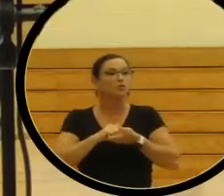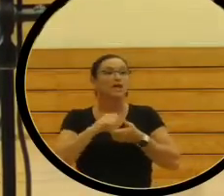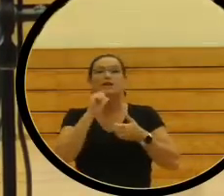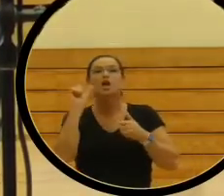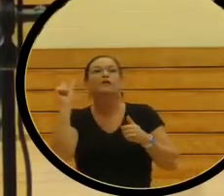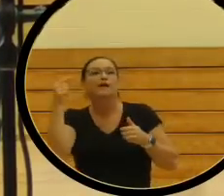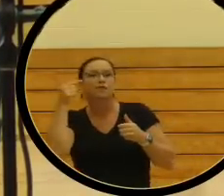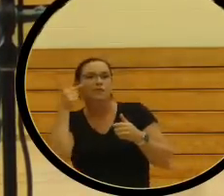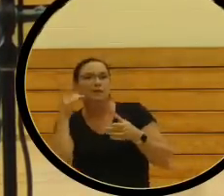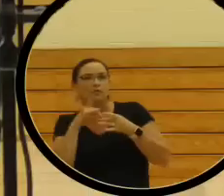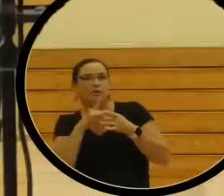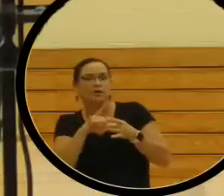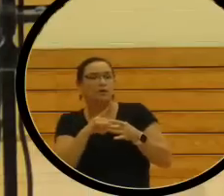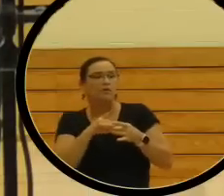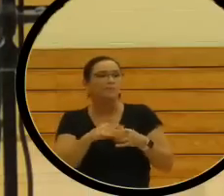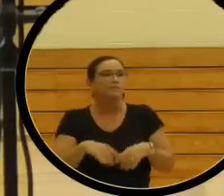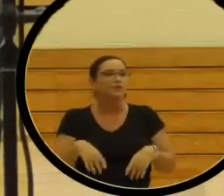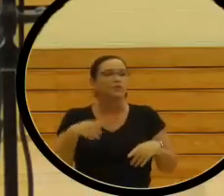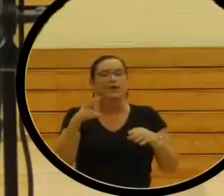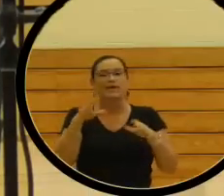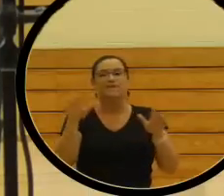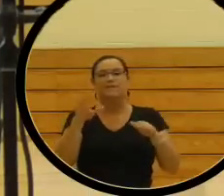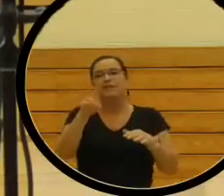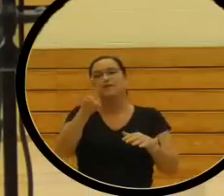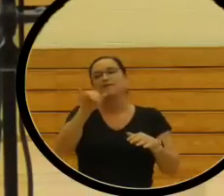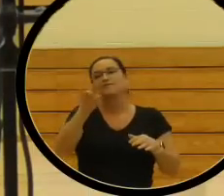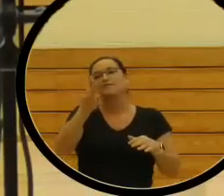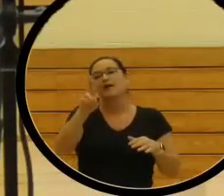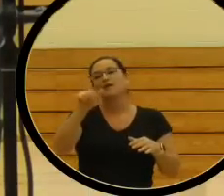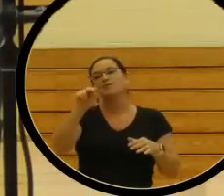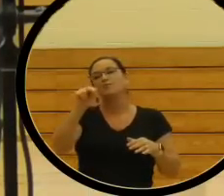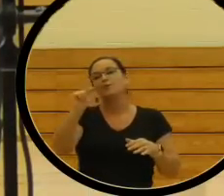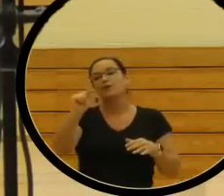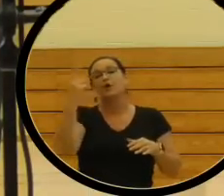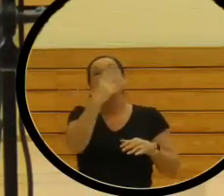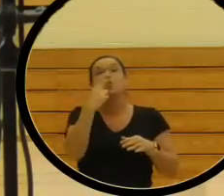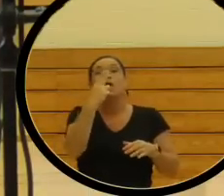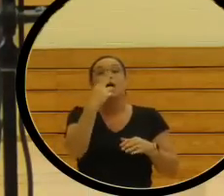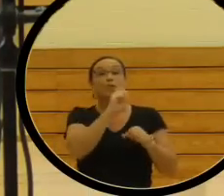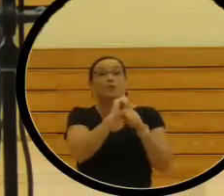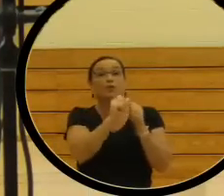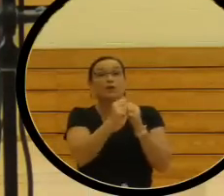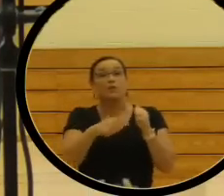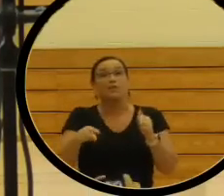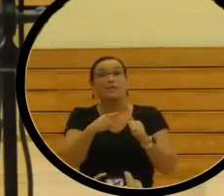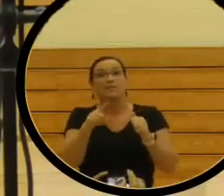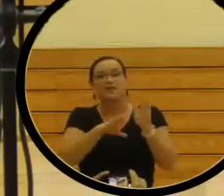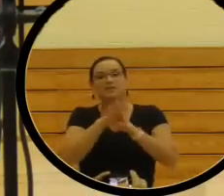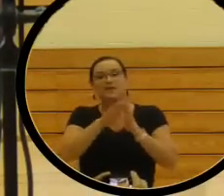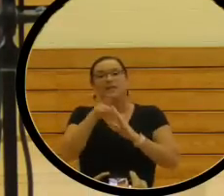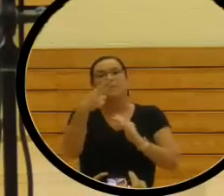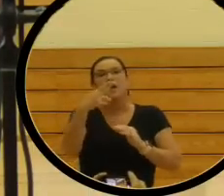non-government partners. So Janice Cicada from Vibrant Hawaii, we're working with them closely as they develop their hub system around the